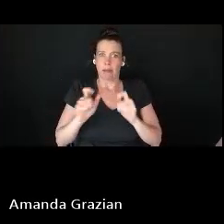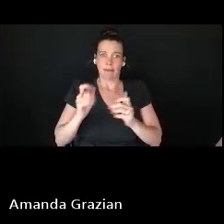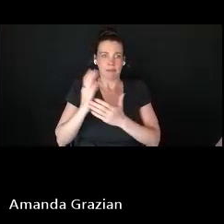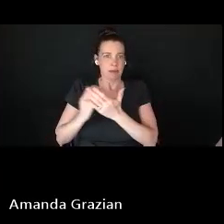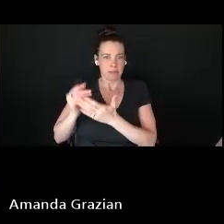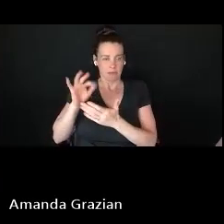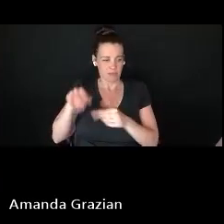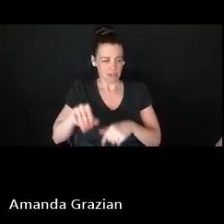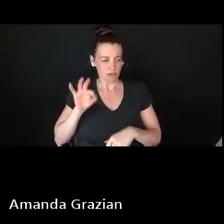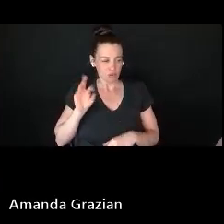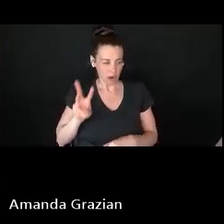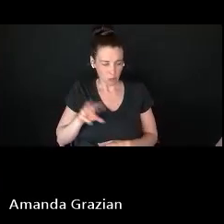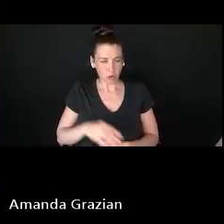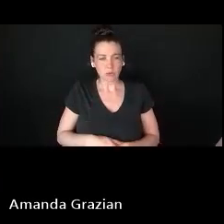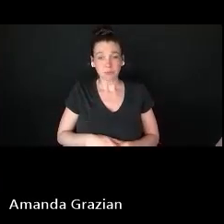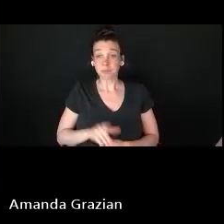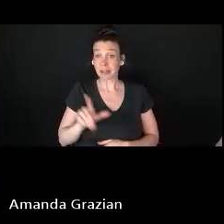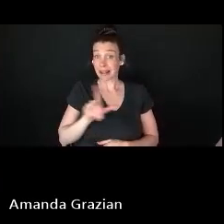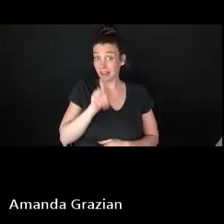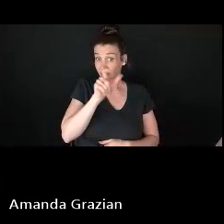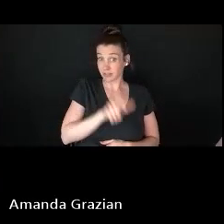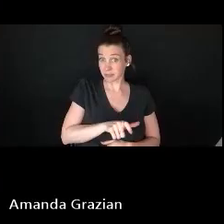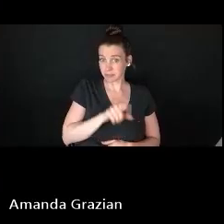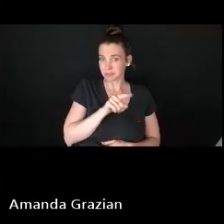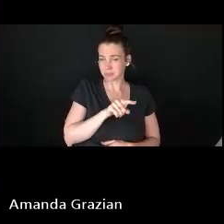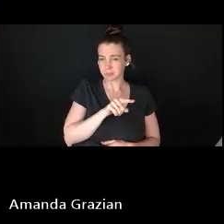framework. On the left here is